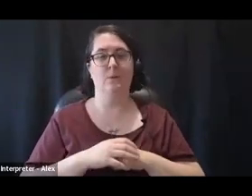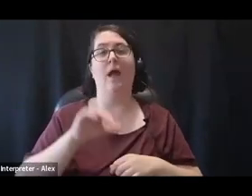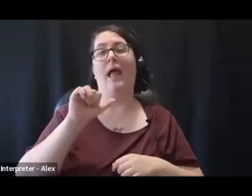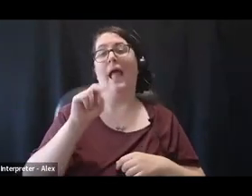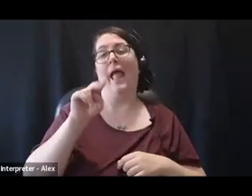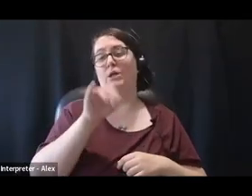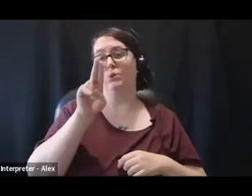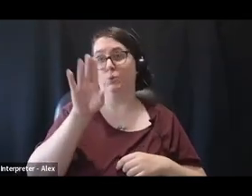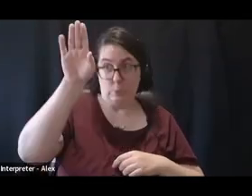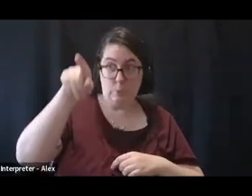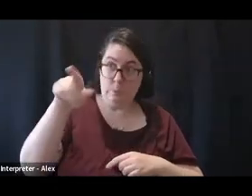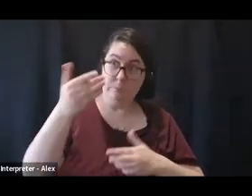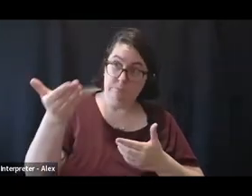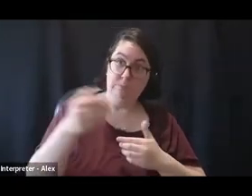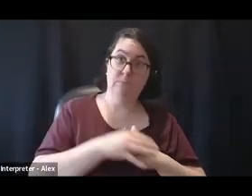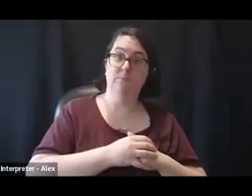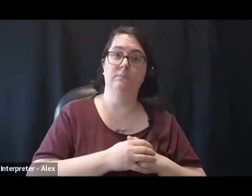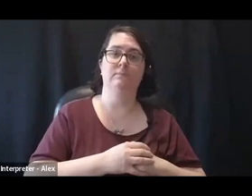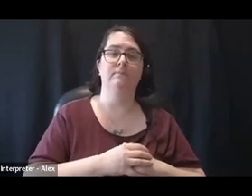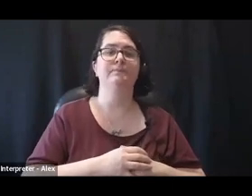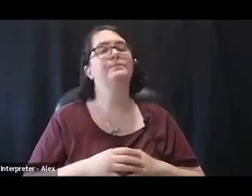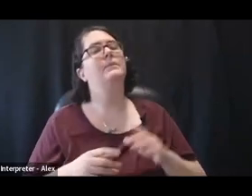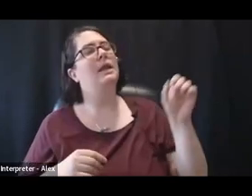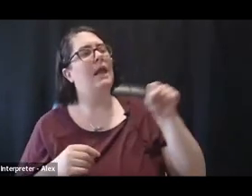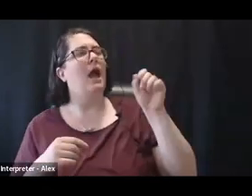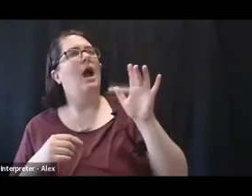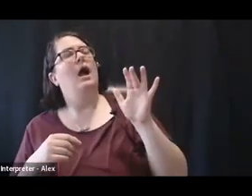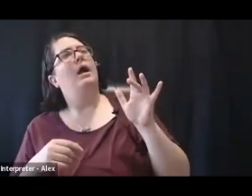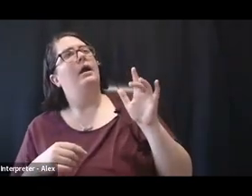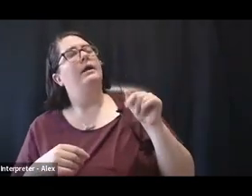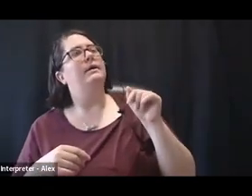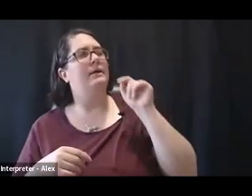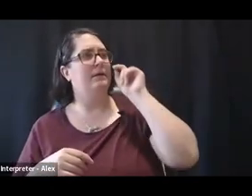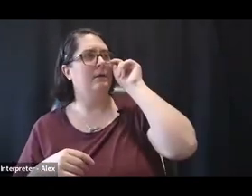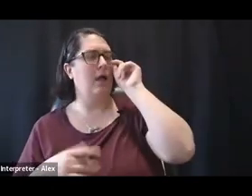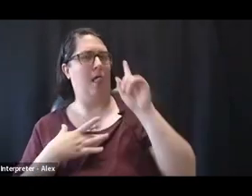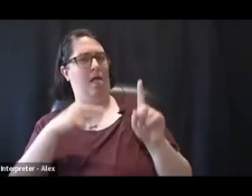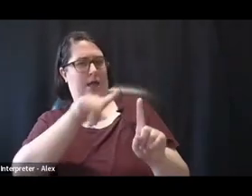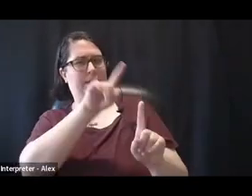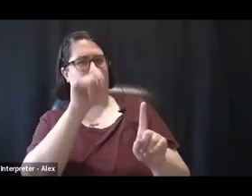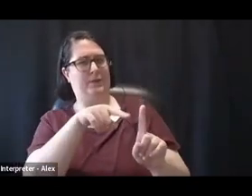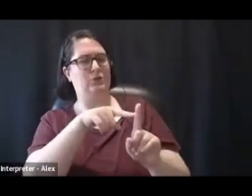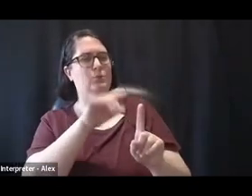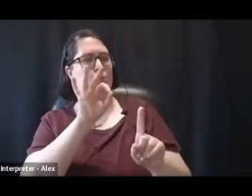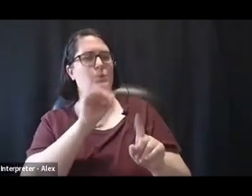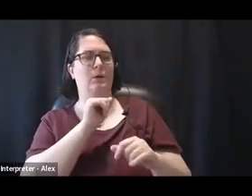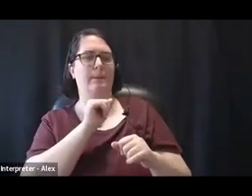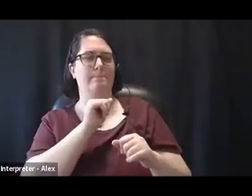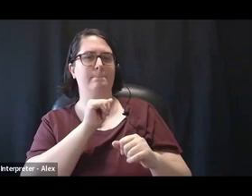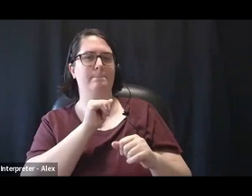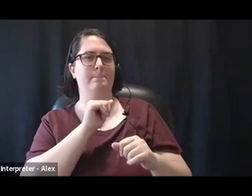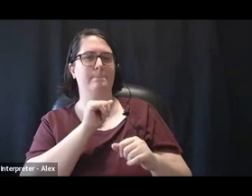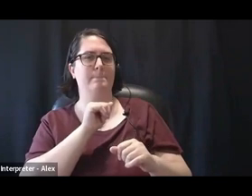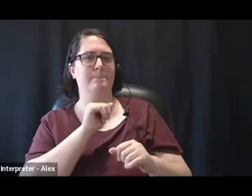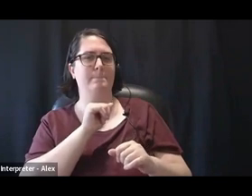also have your hand up. Yeah, I really like this question a lot. And I